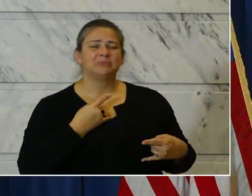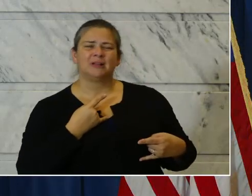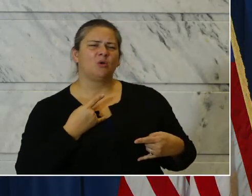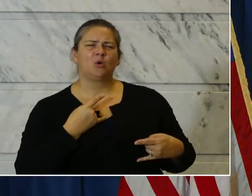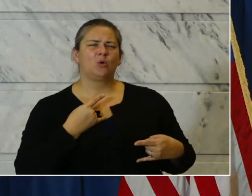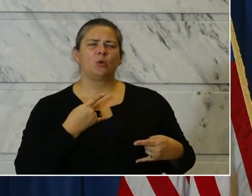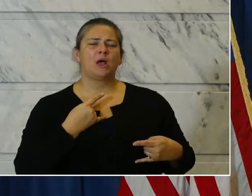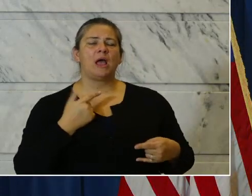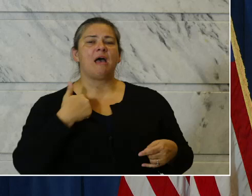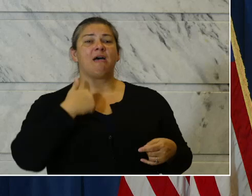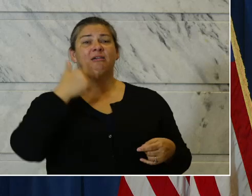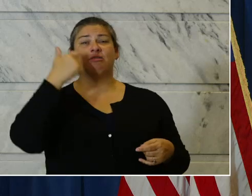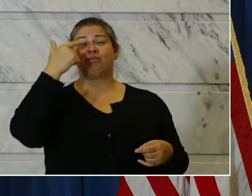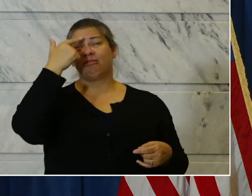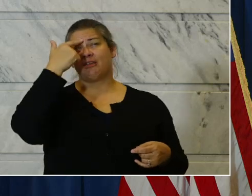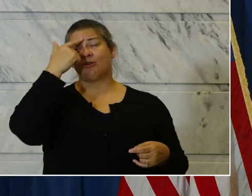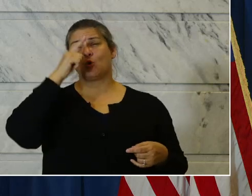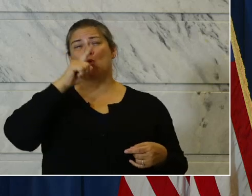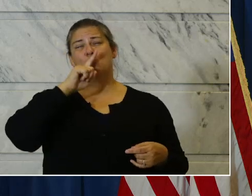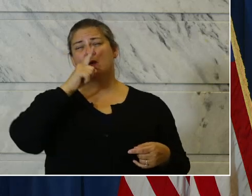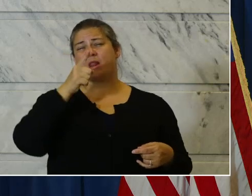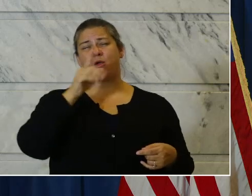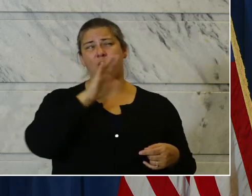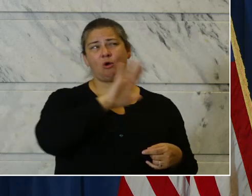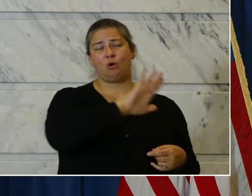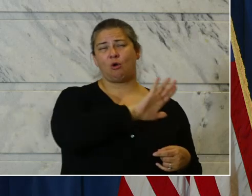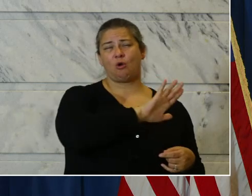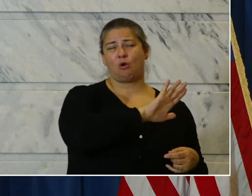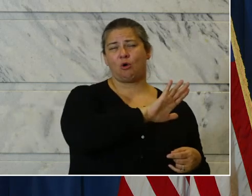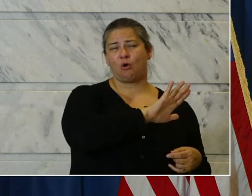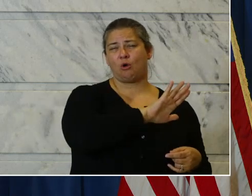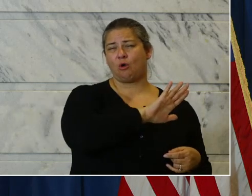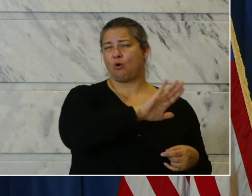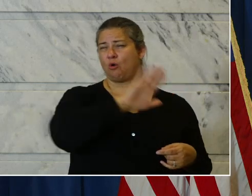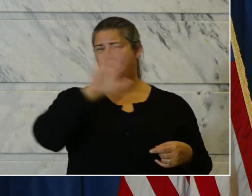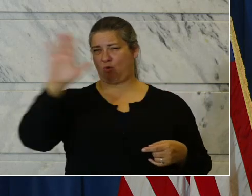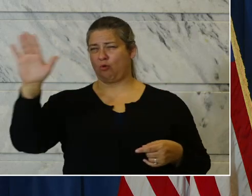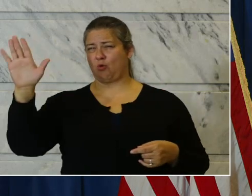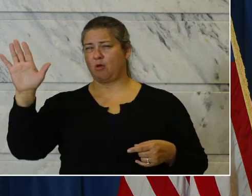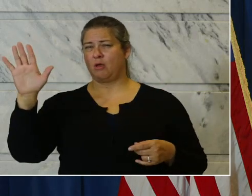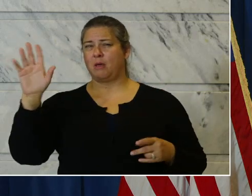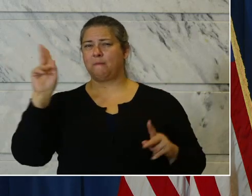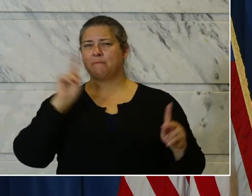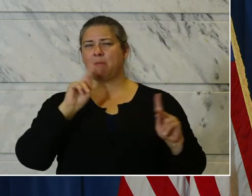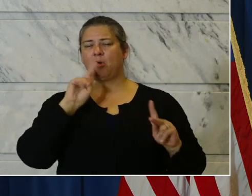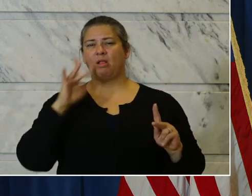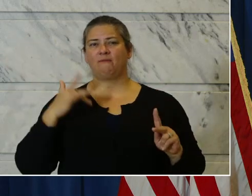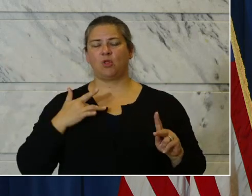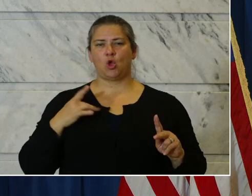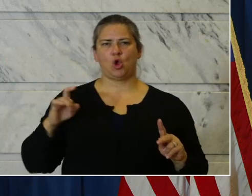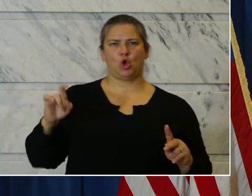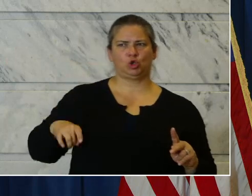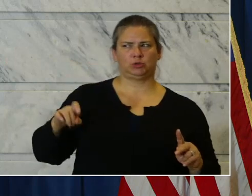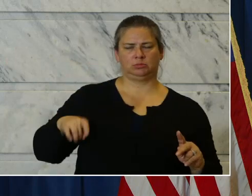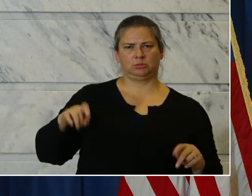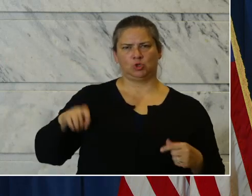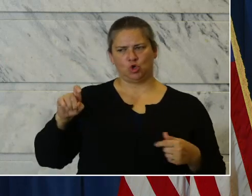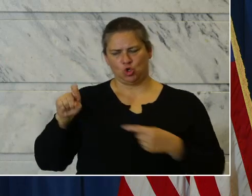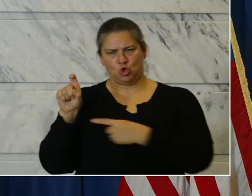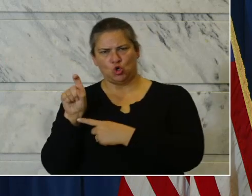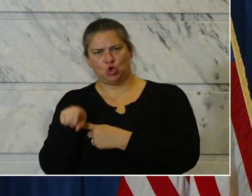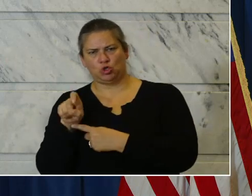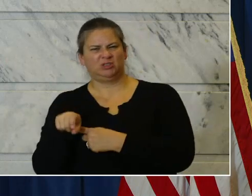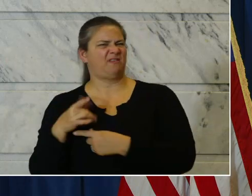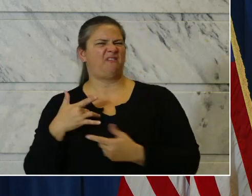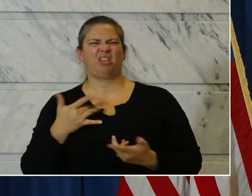I think we see almost across the board people being less urgent about wearing them. And I think it has